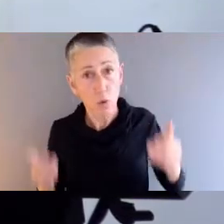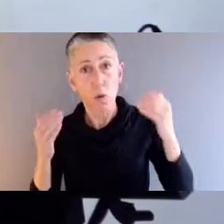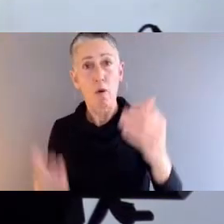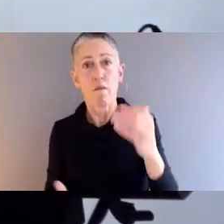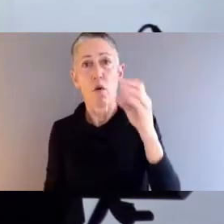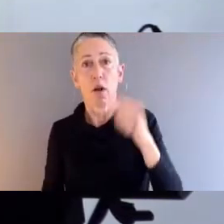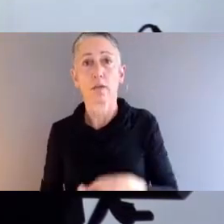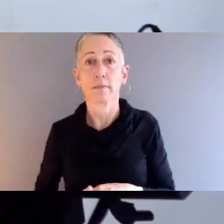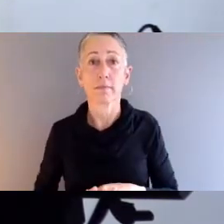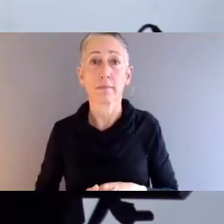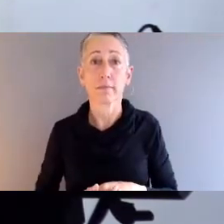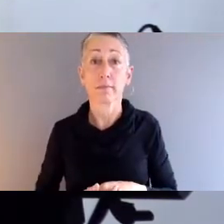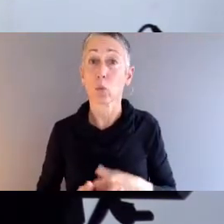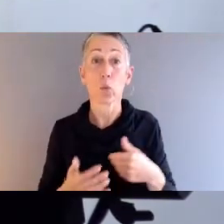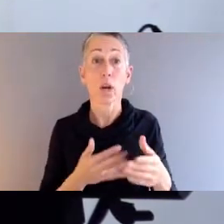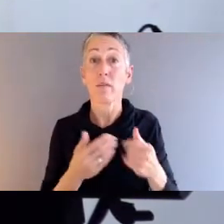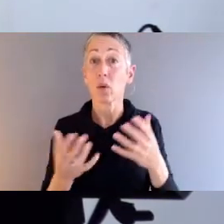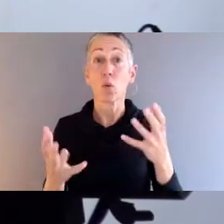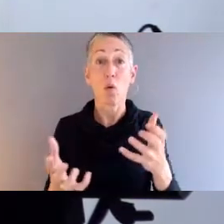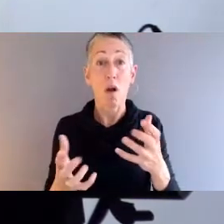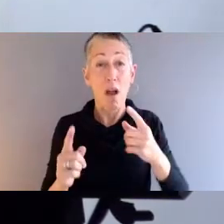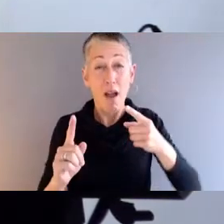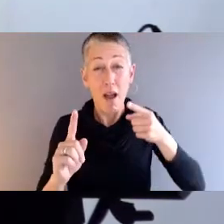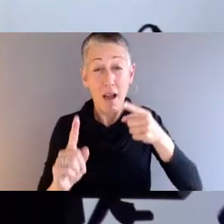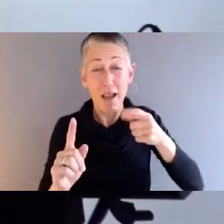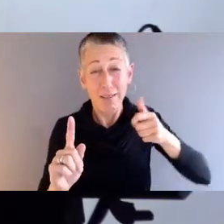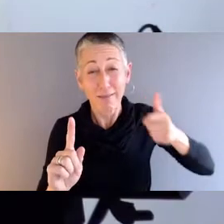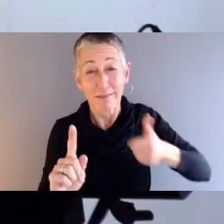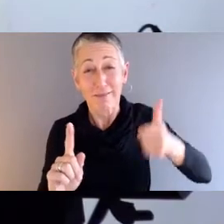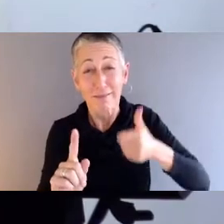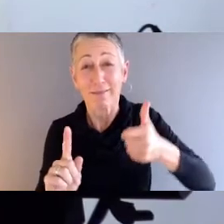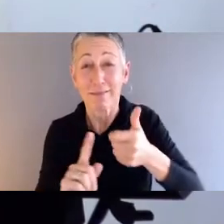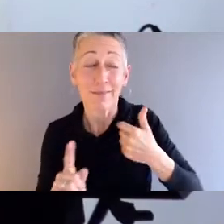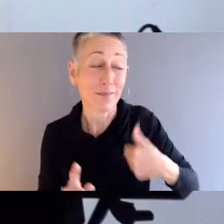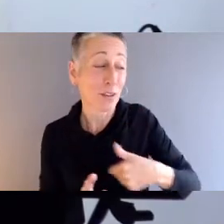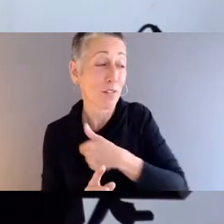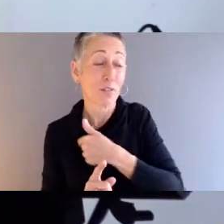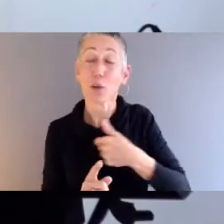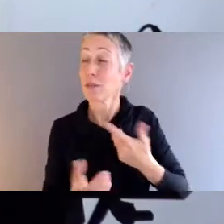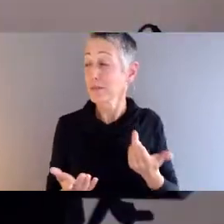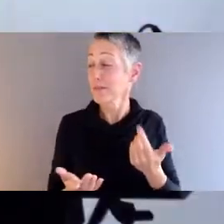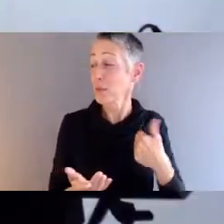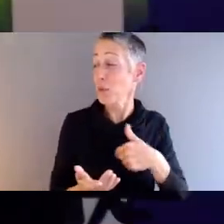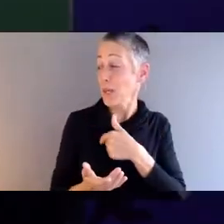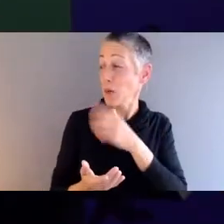you're trying to pursue. And there'll be a few of us along the way to help you get there.